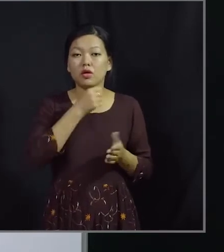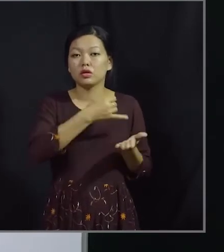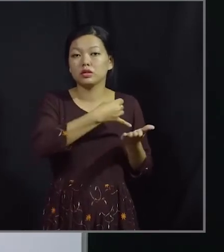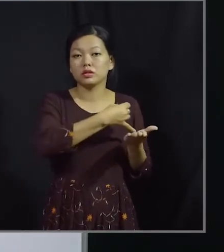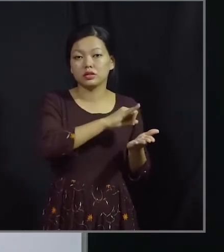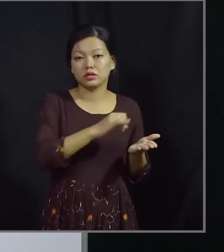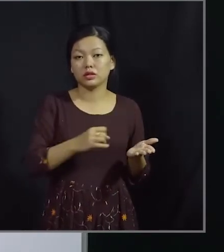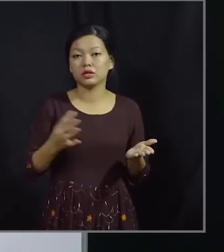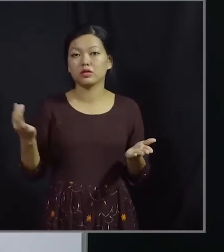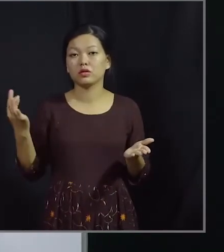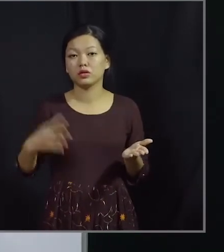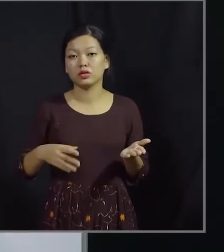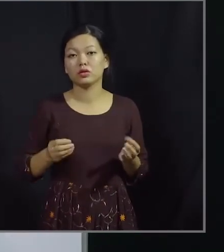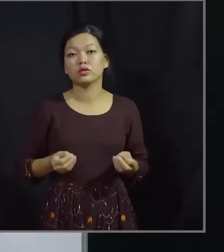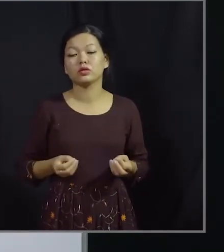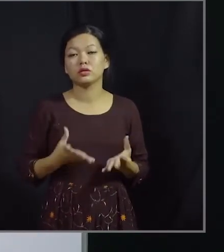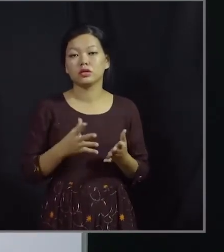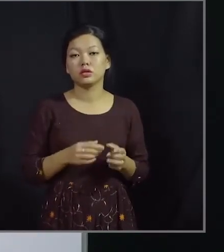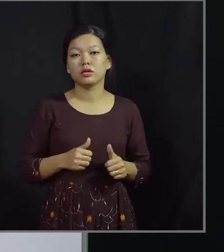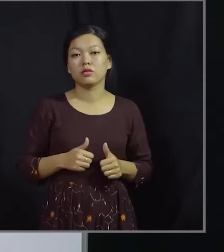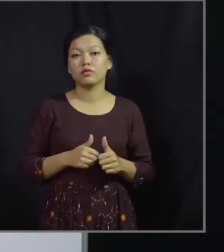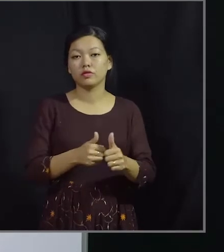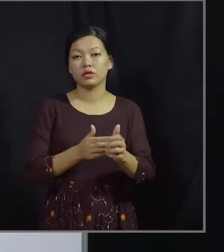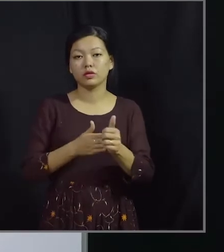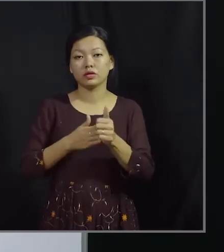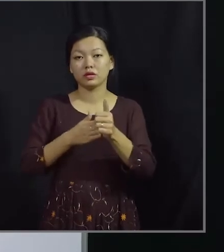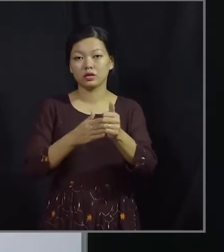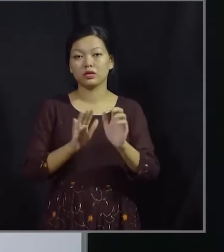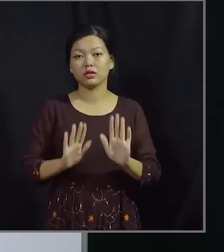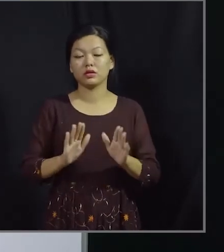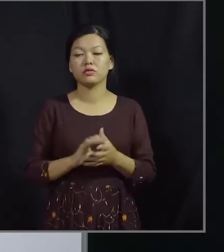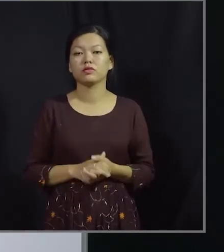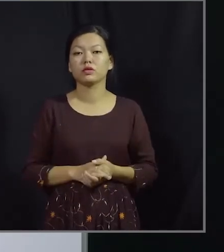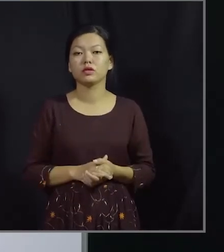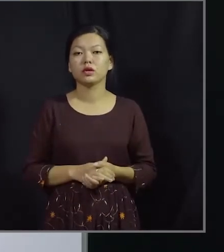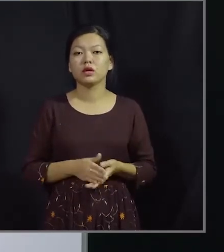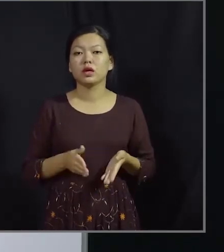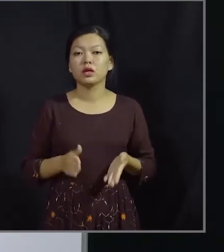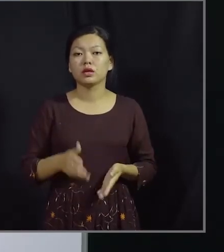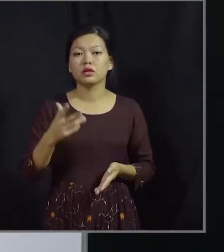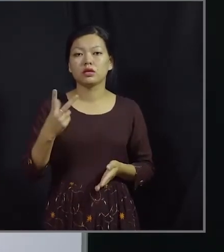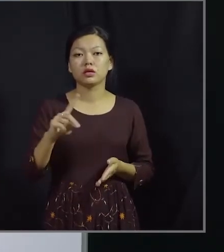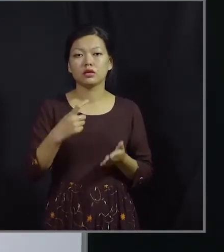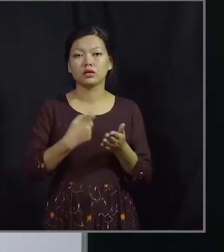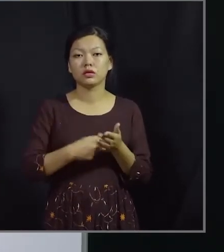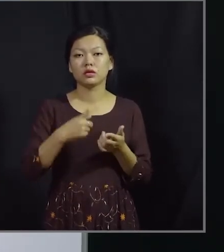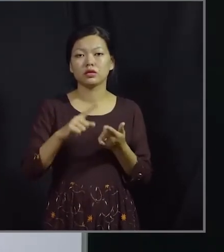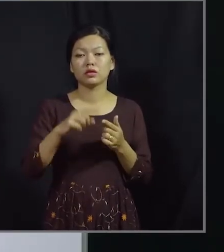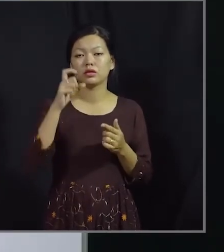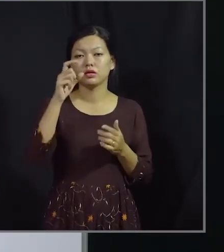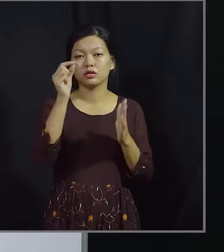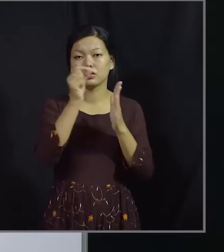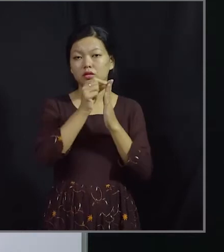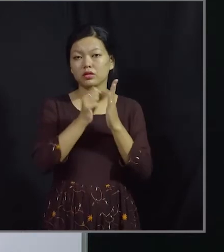profit sharing ratio takes place. So under reconstitution, again, under reconstitution, there are